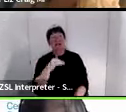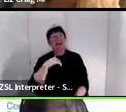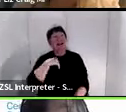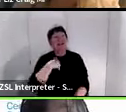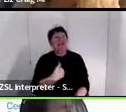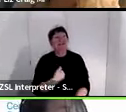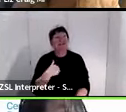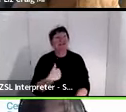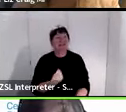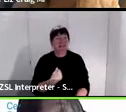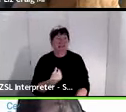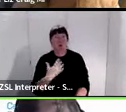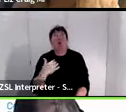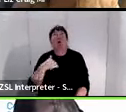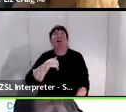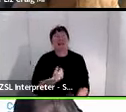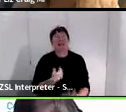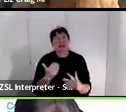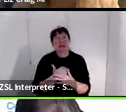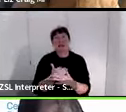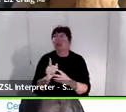a nice to have.